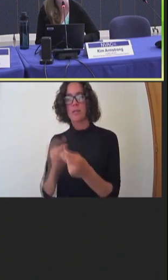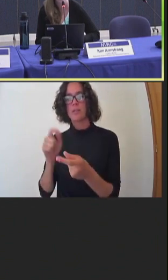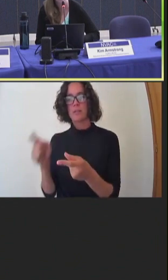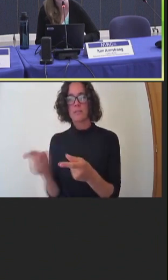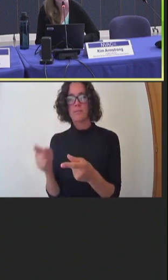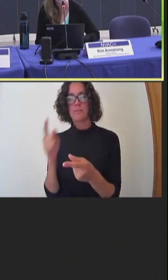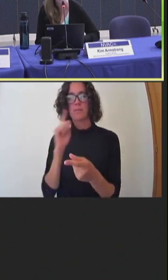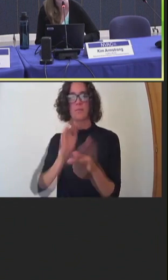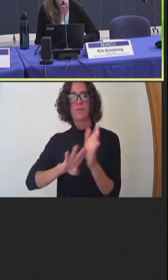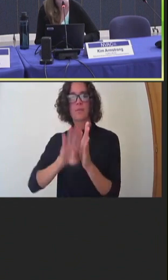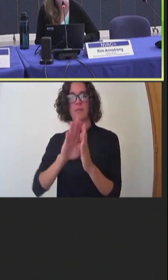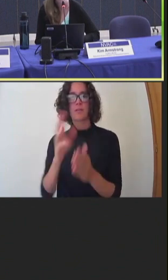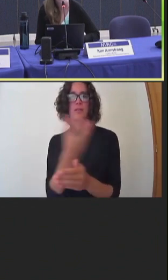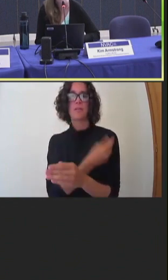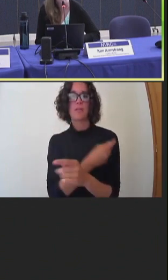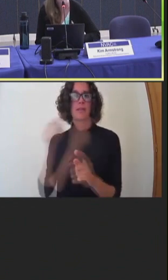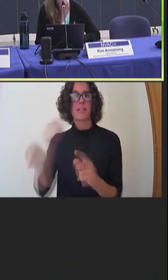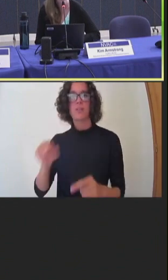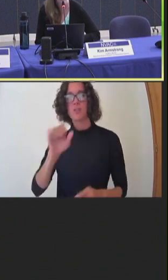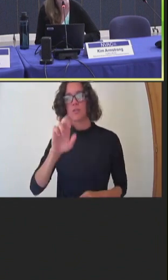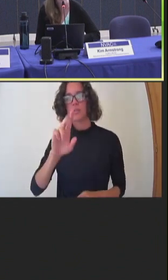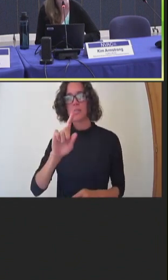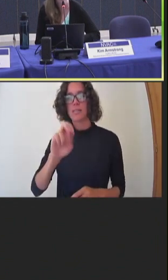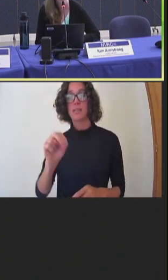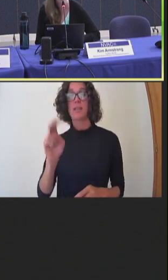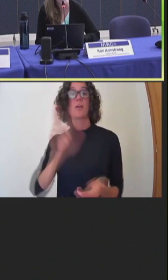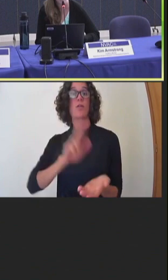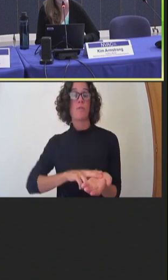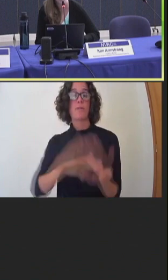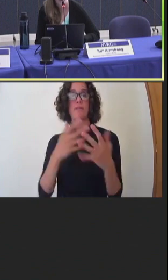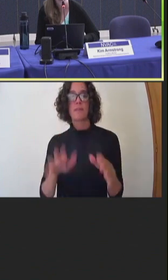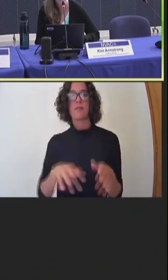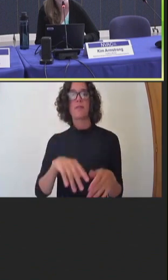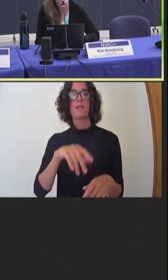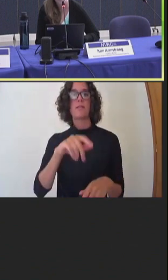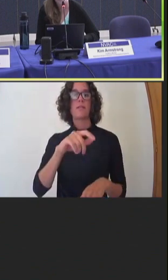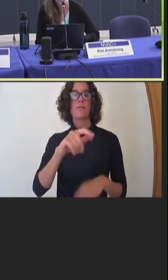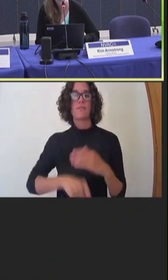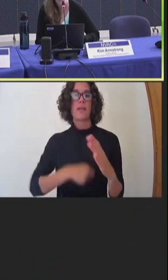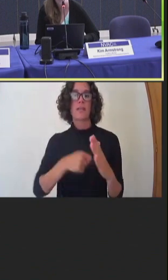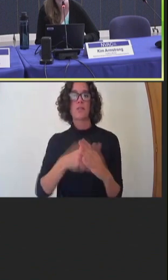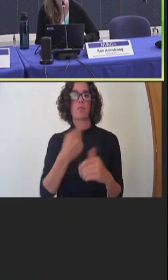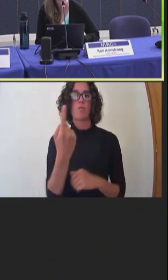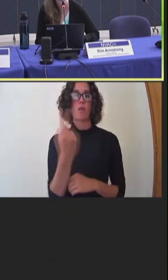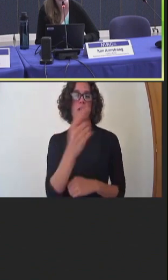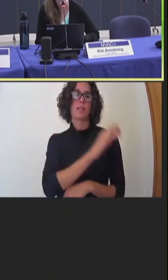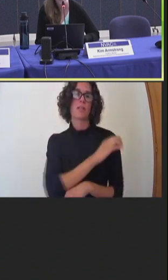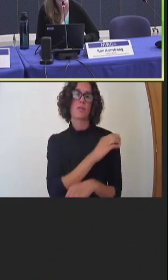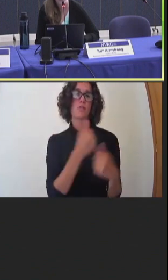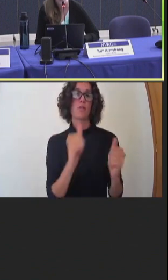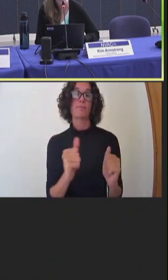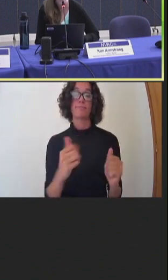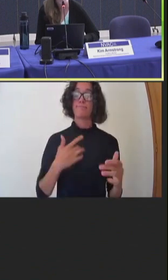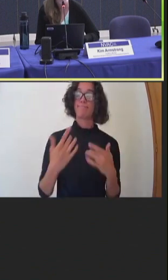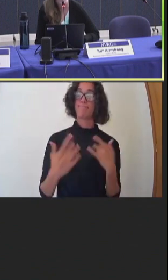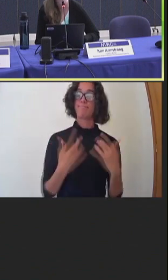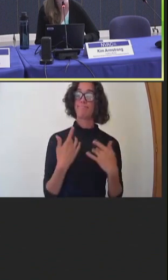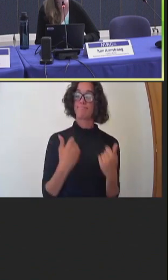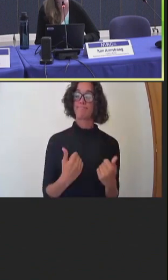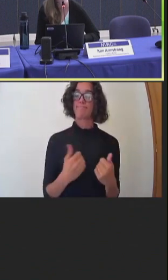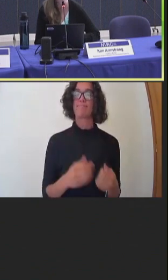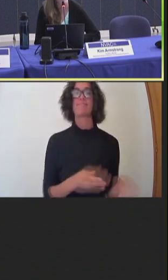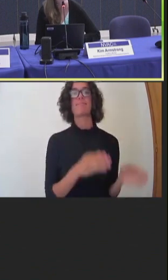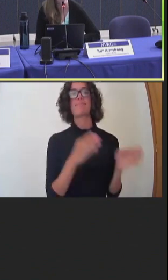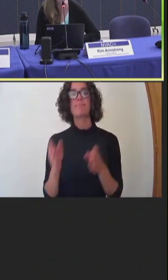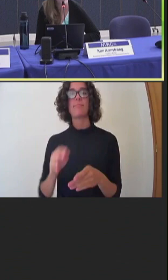Sudan vaccine. Enrollment has completed in a phase 1 clinical trial, which is exciting. On the